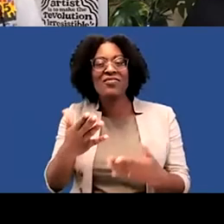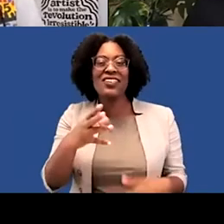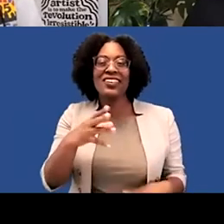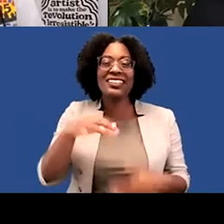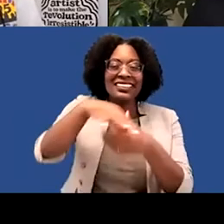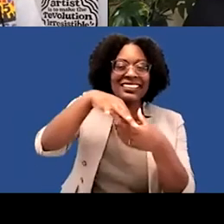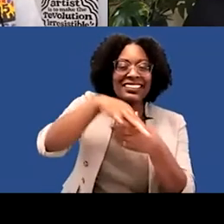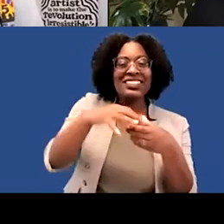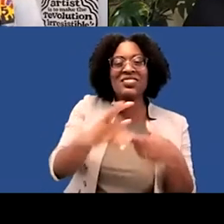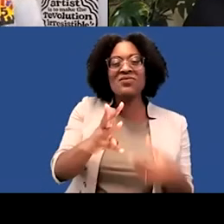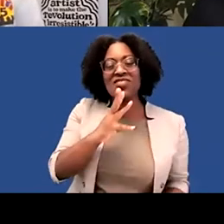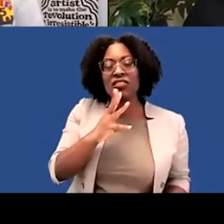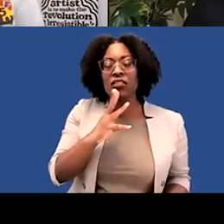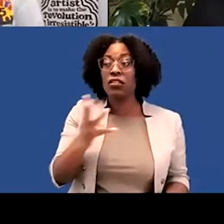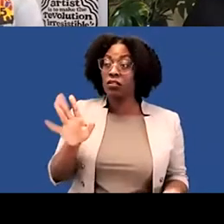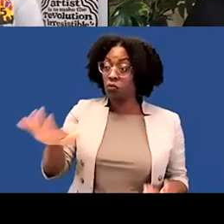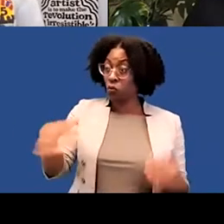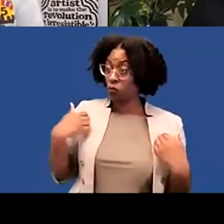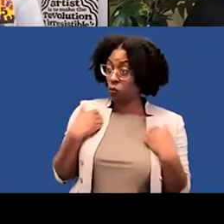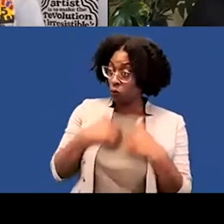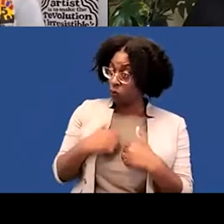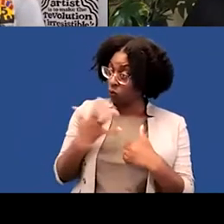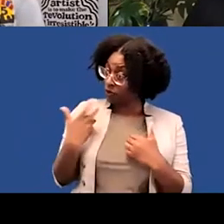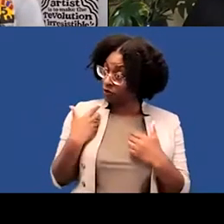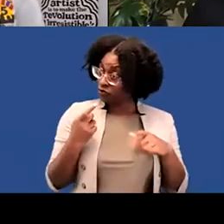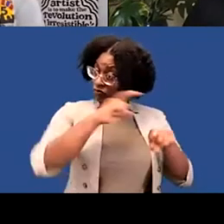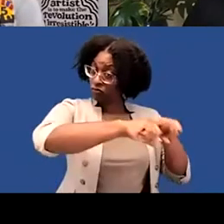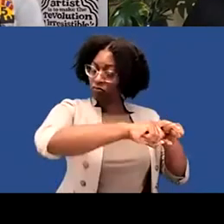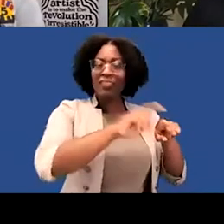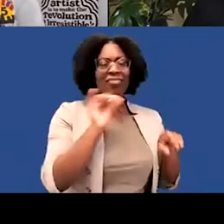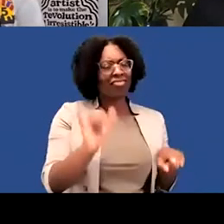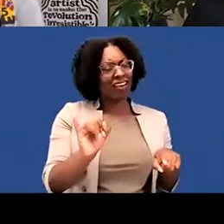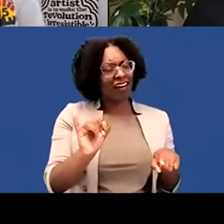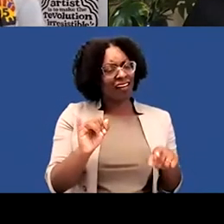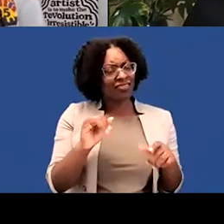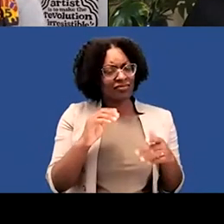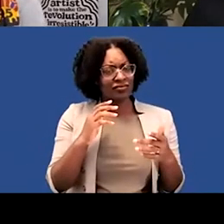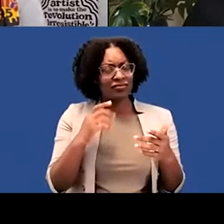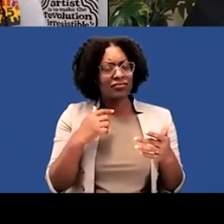of an image can hold all of that too.